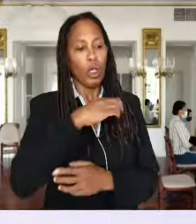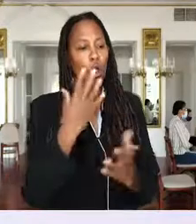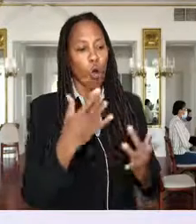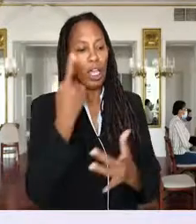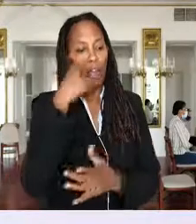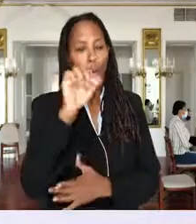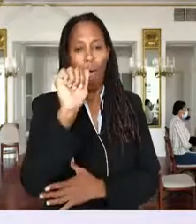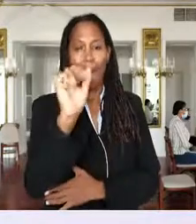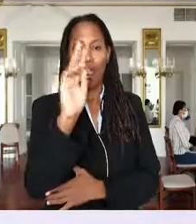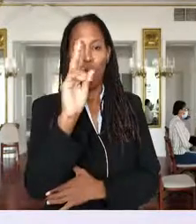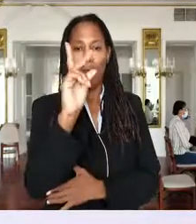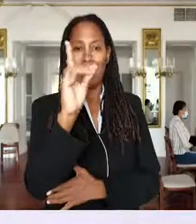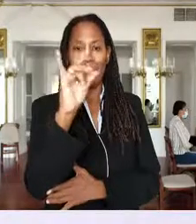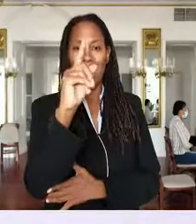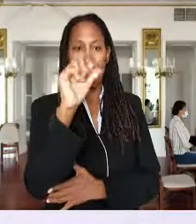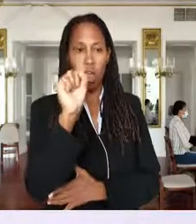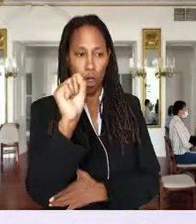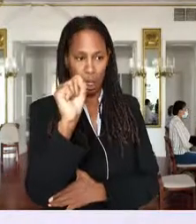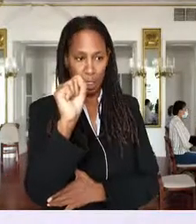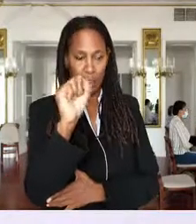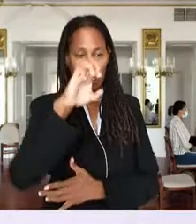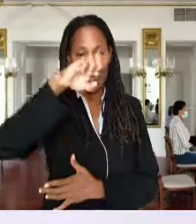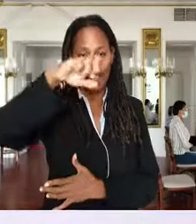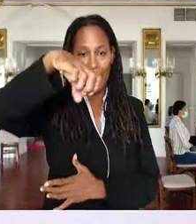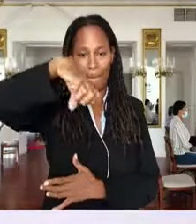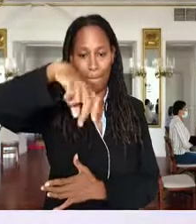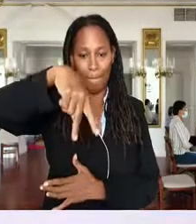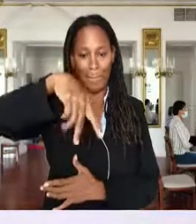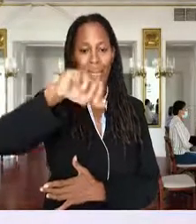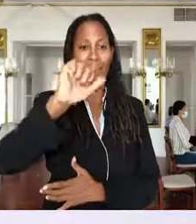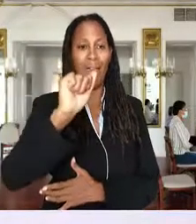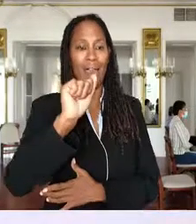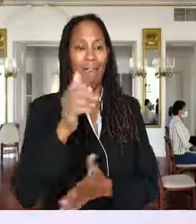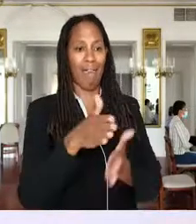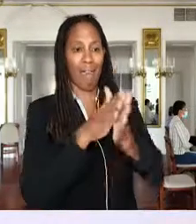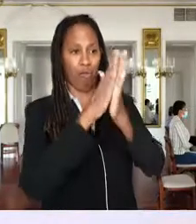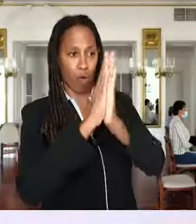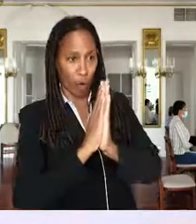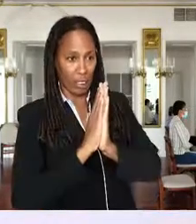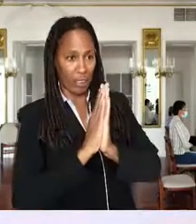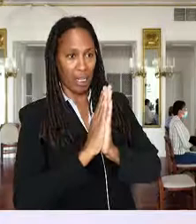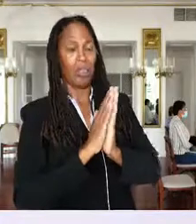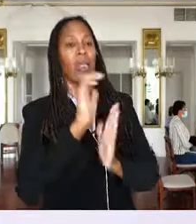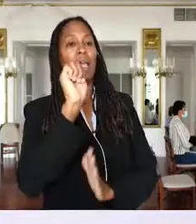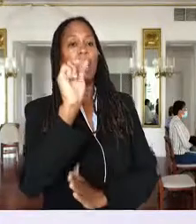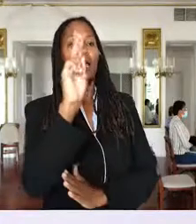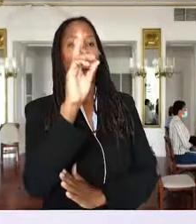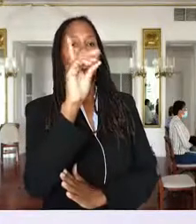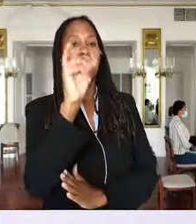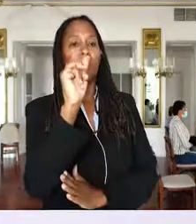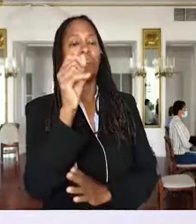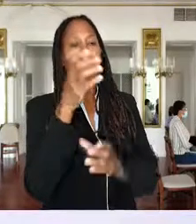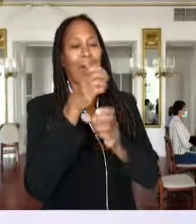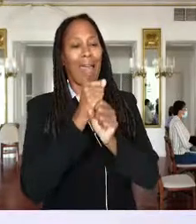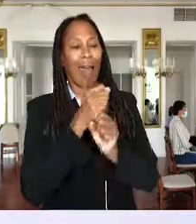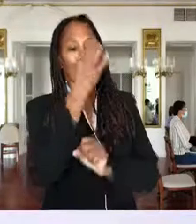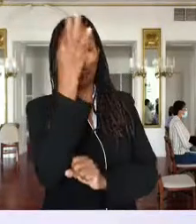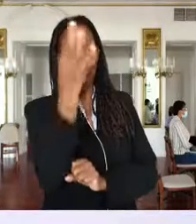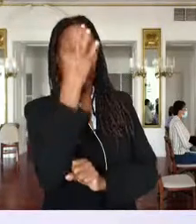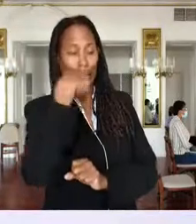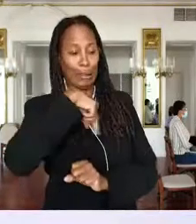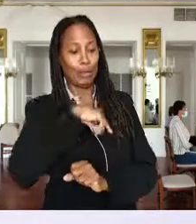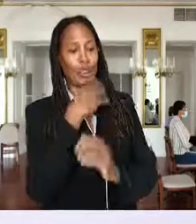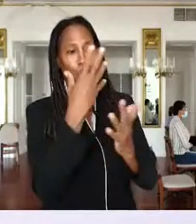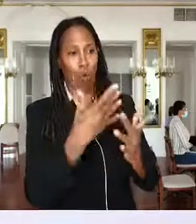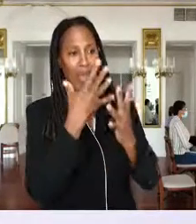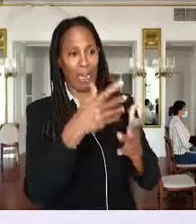EPA had requested Lime Tree to do. They were supposed to get them on Friday. We need to circle back and see what those say